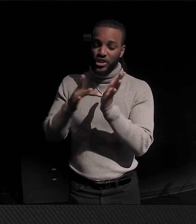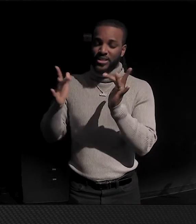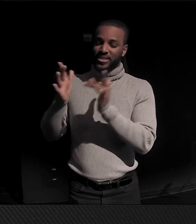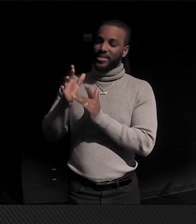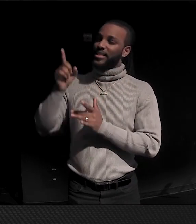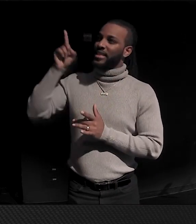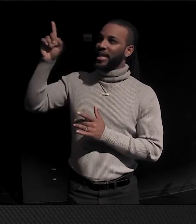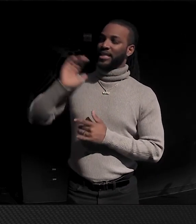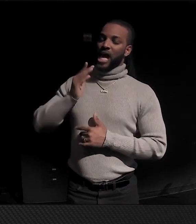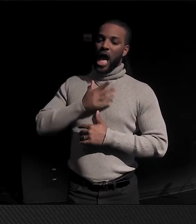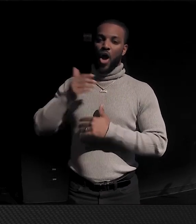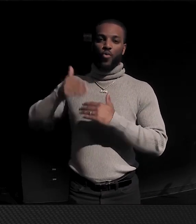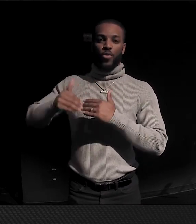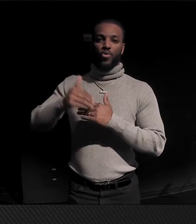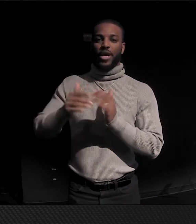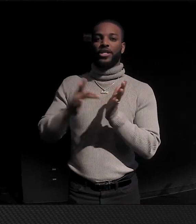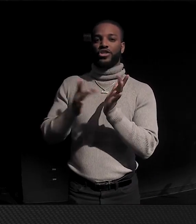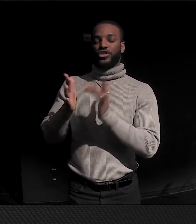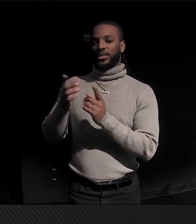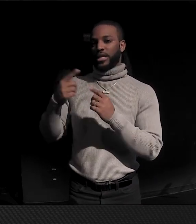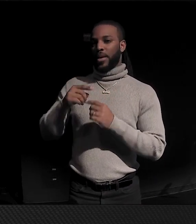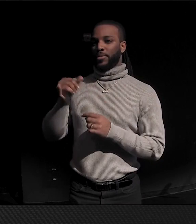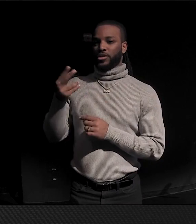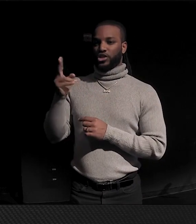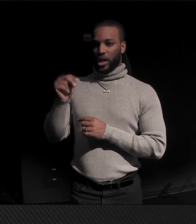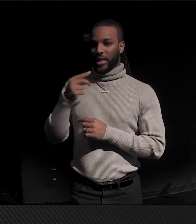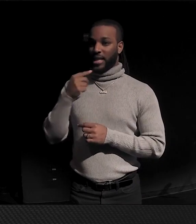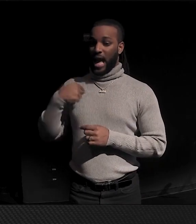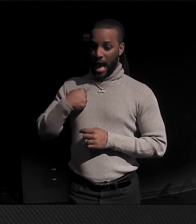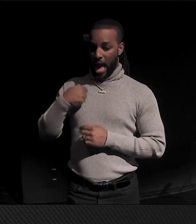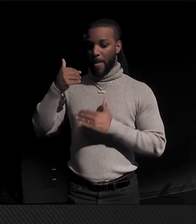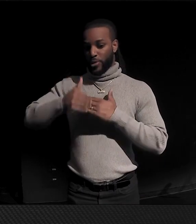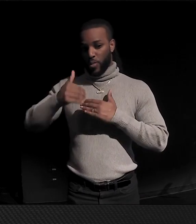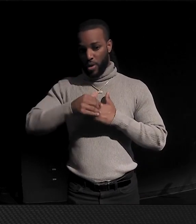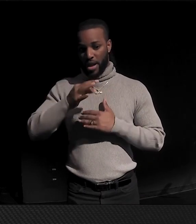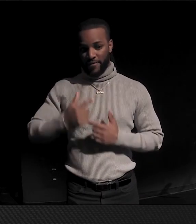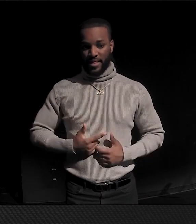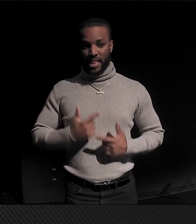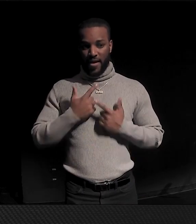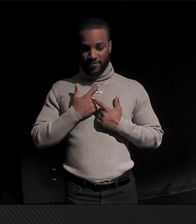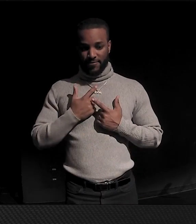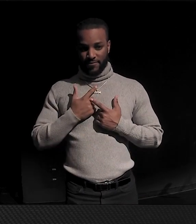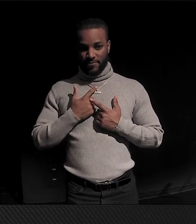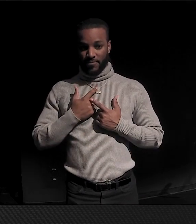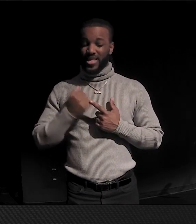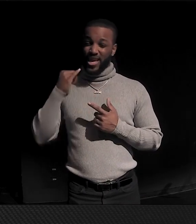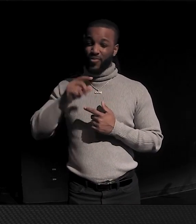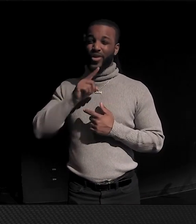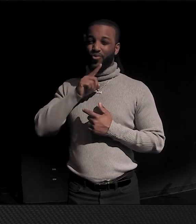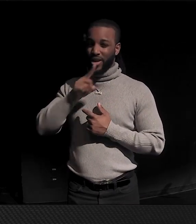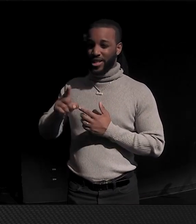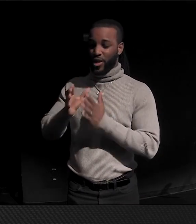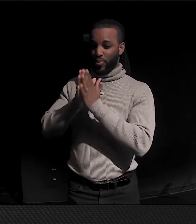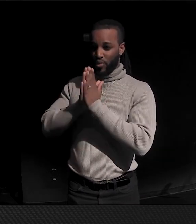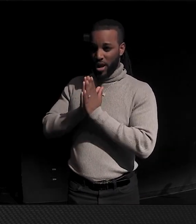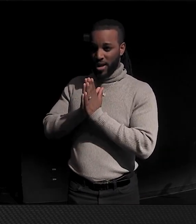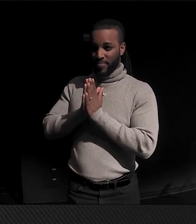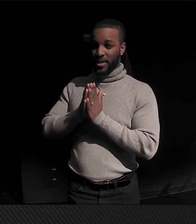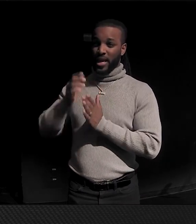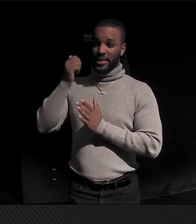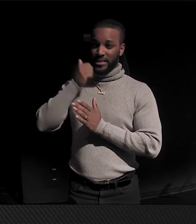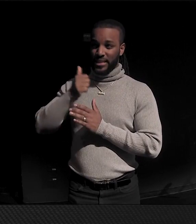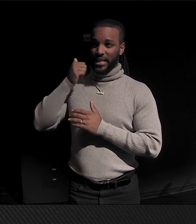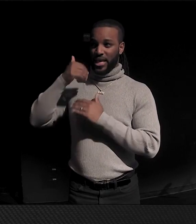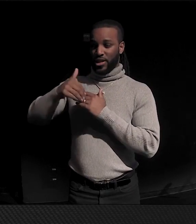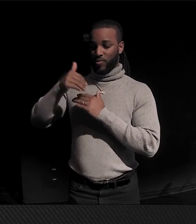our bread. Jesus came in John 6 and said, I'm the bread of life. I'm where life is found. If we really pray daily bread prayers with the